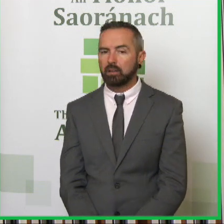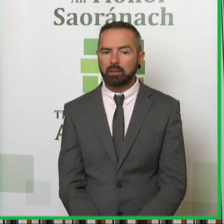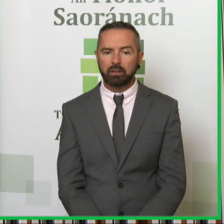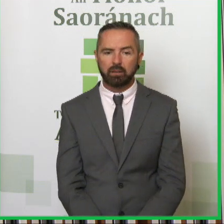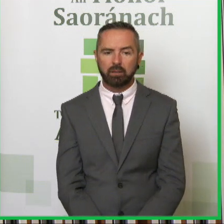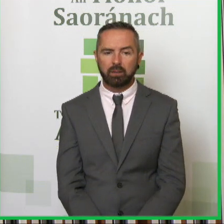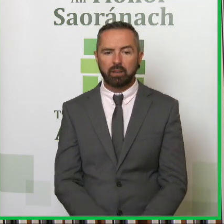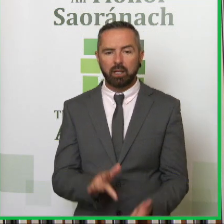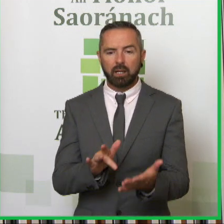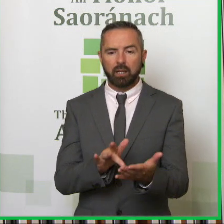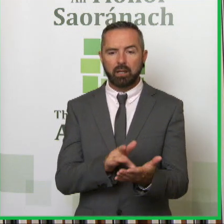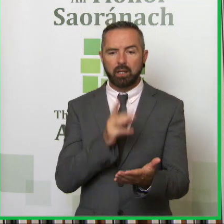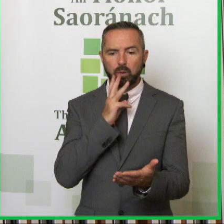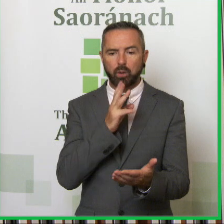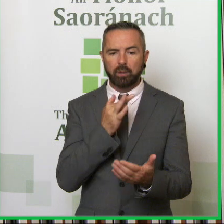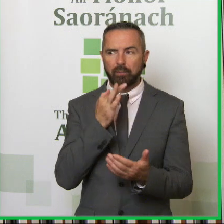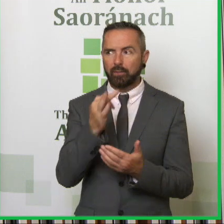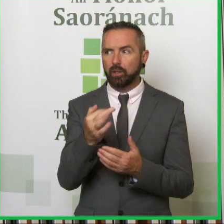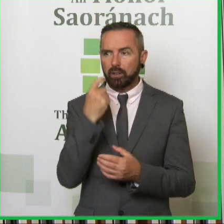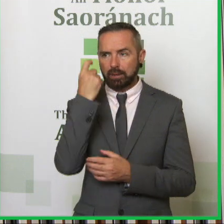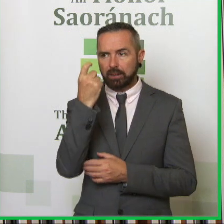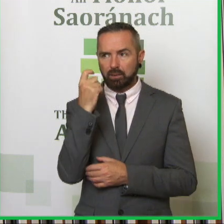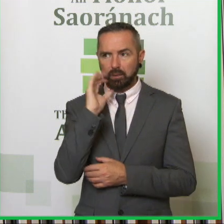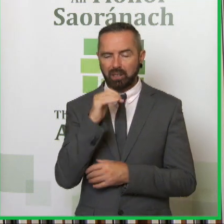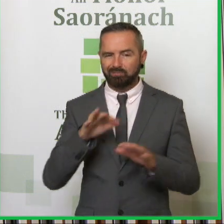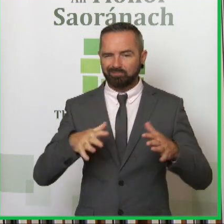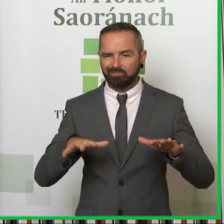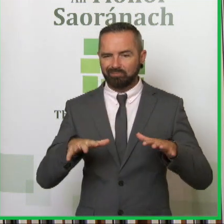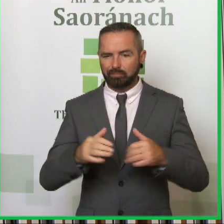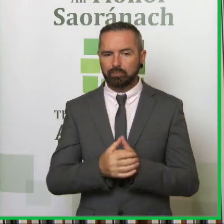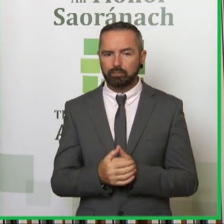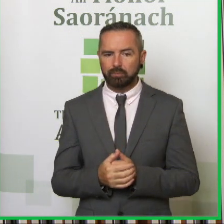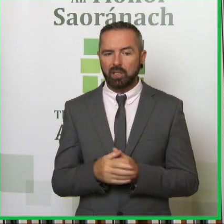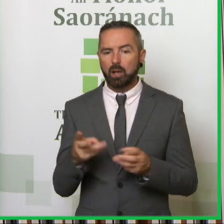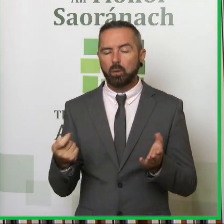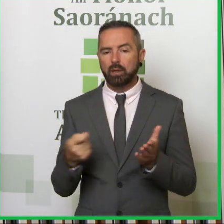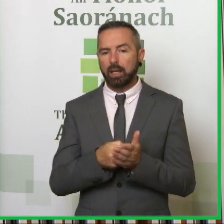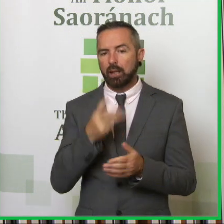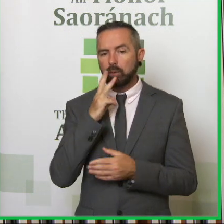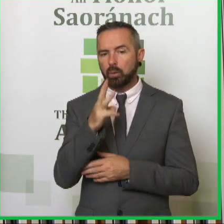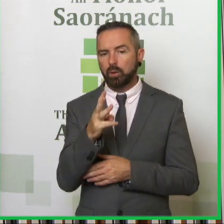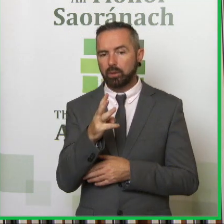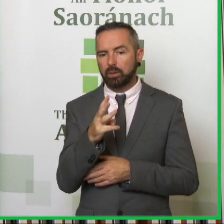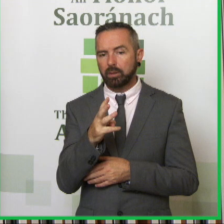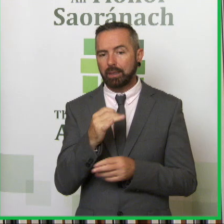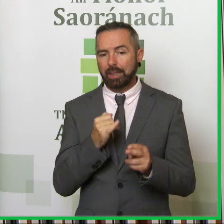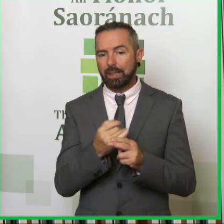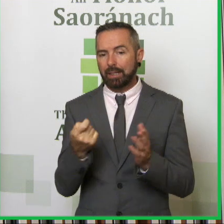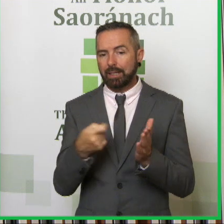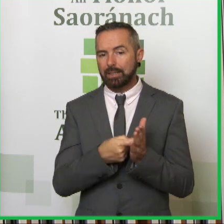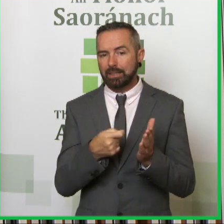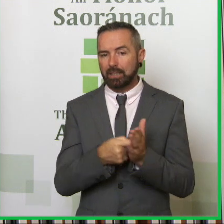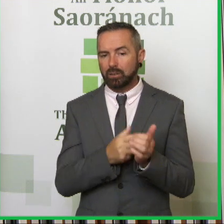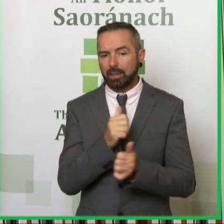further consideration, because it's quite vague, nondescript. And I'd like to add, in addition, the action is